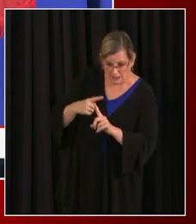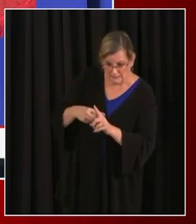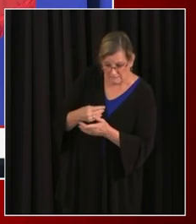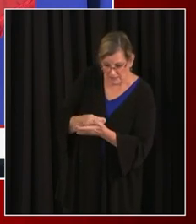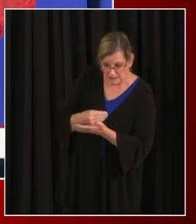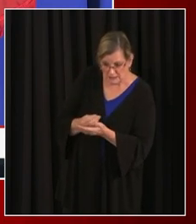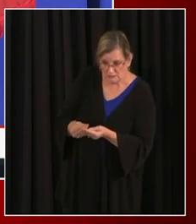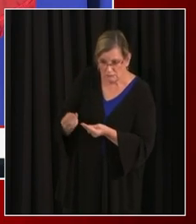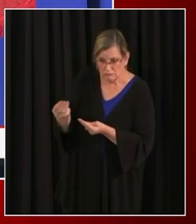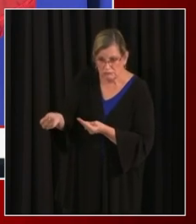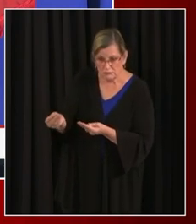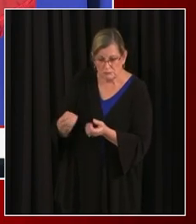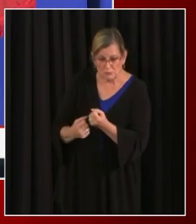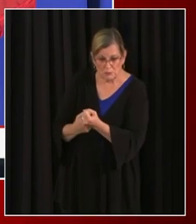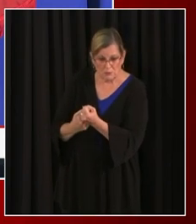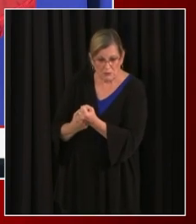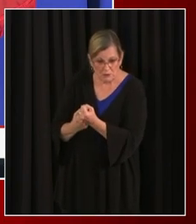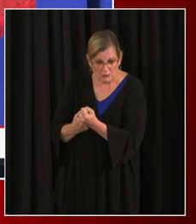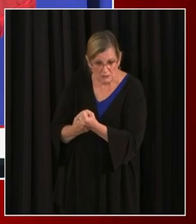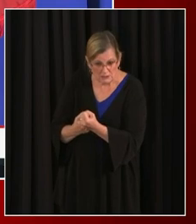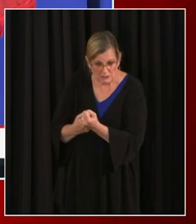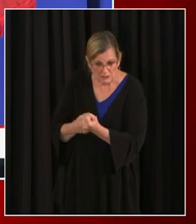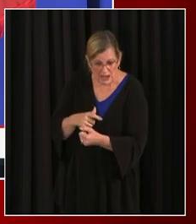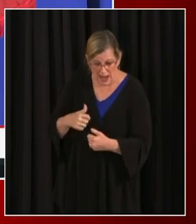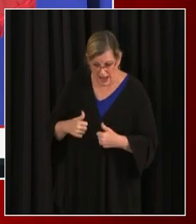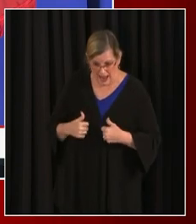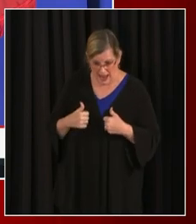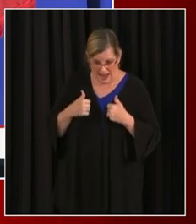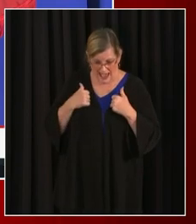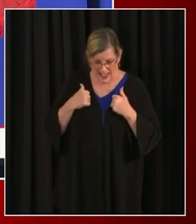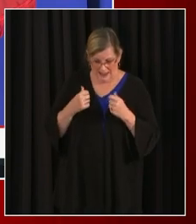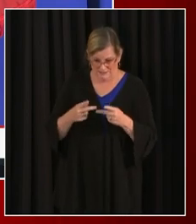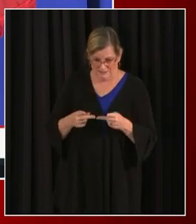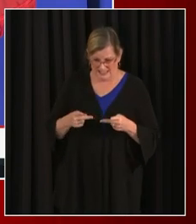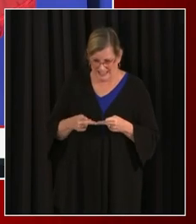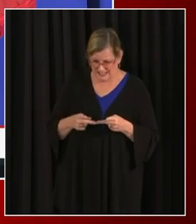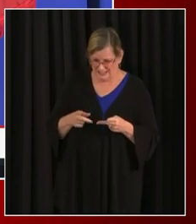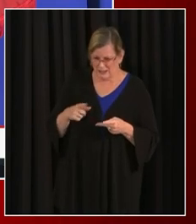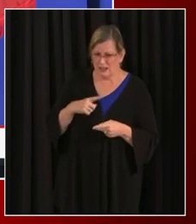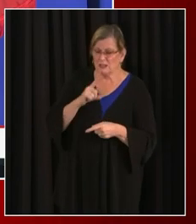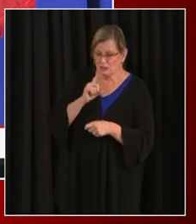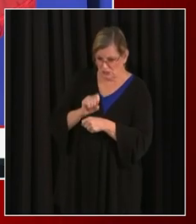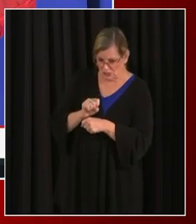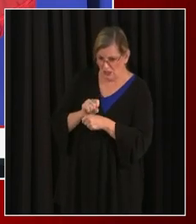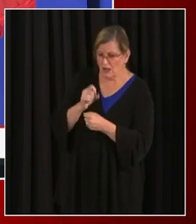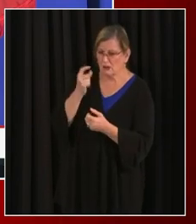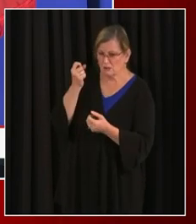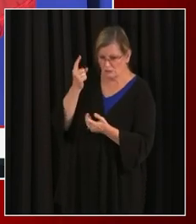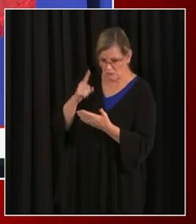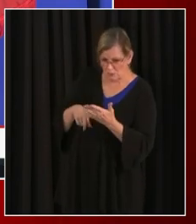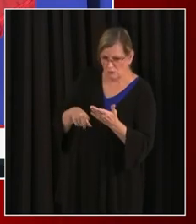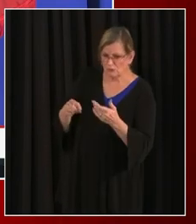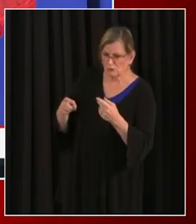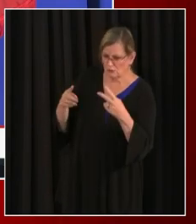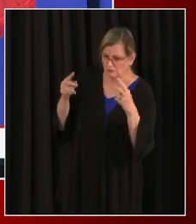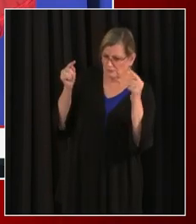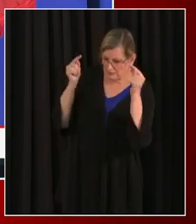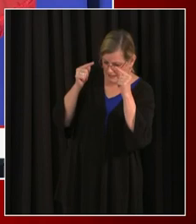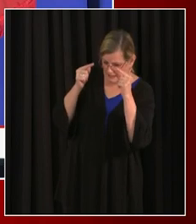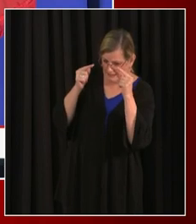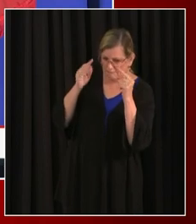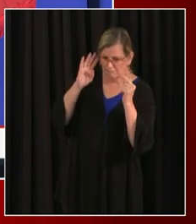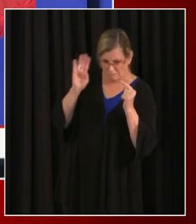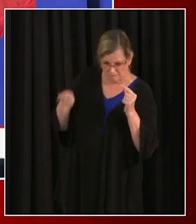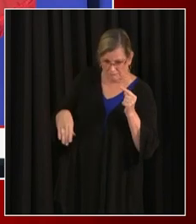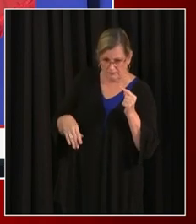assistance to live venues. I certainly understand that sentiment. We know that these